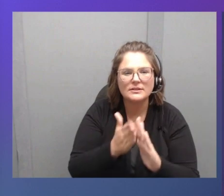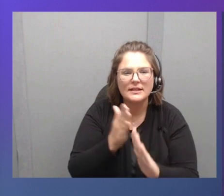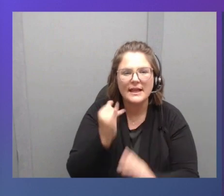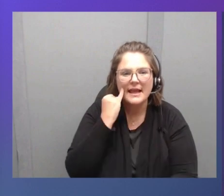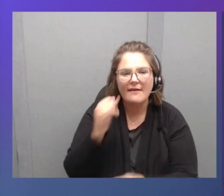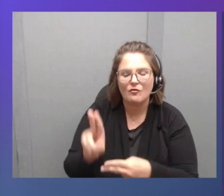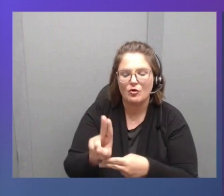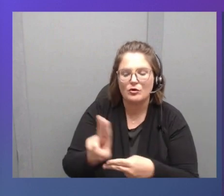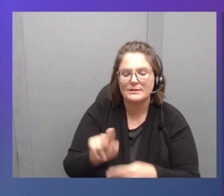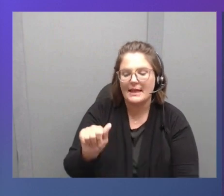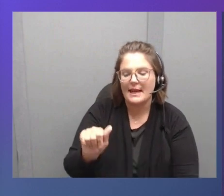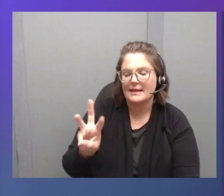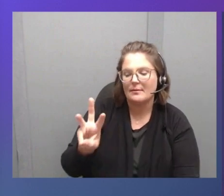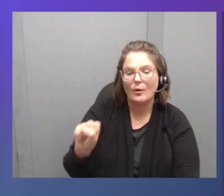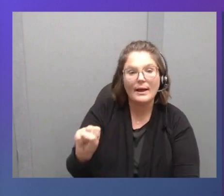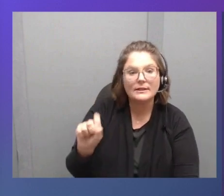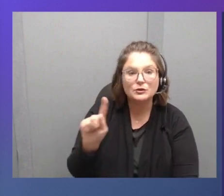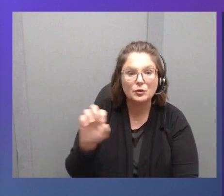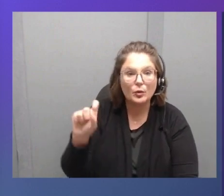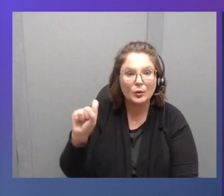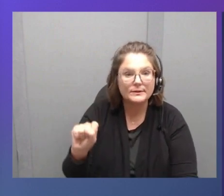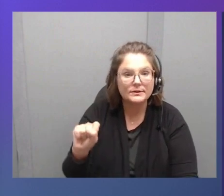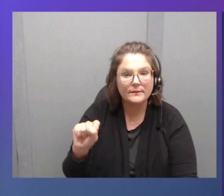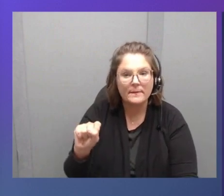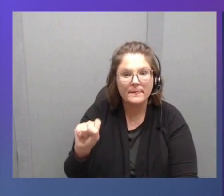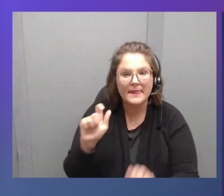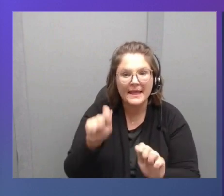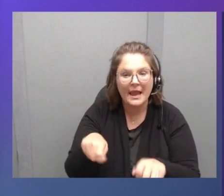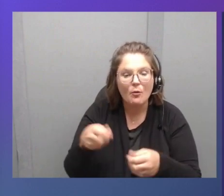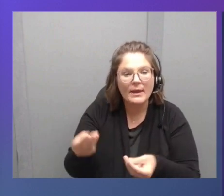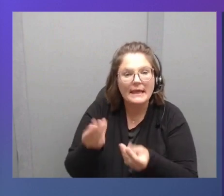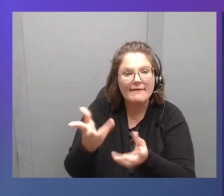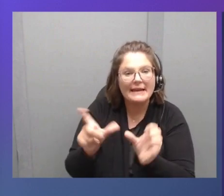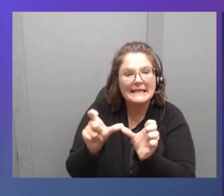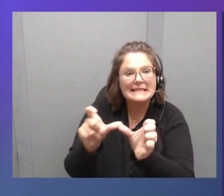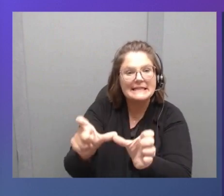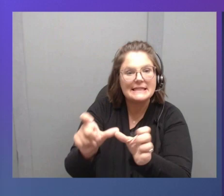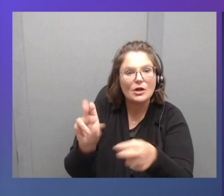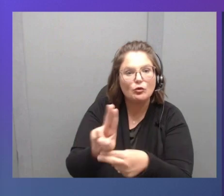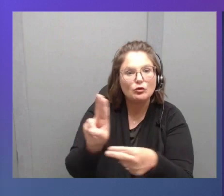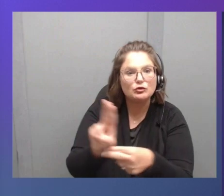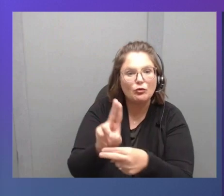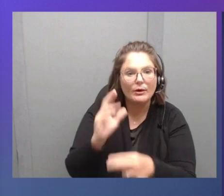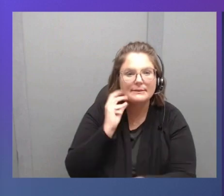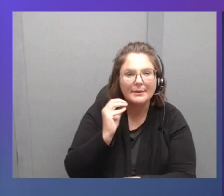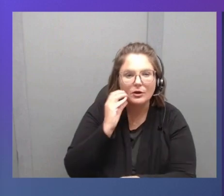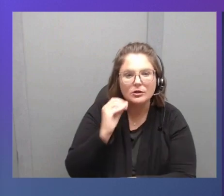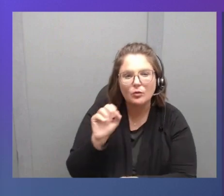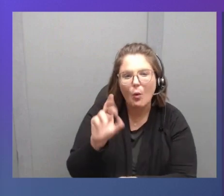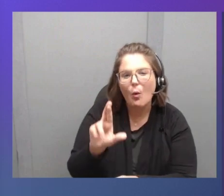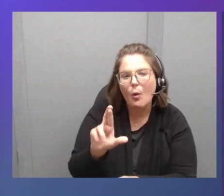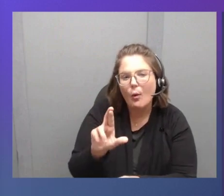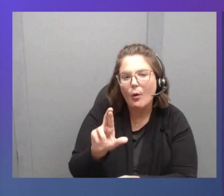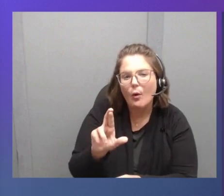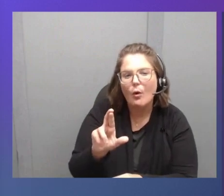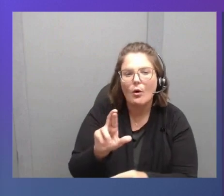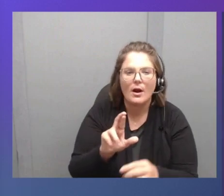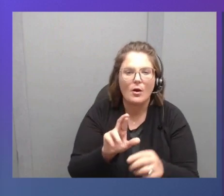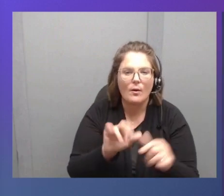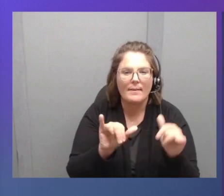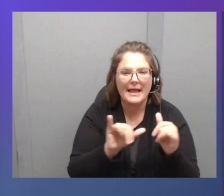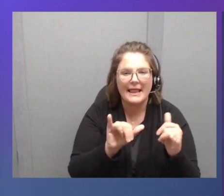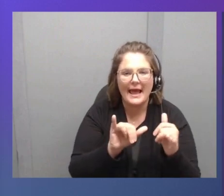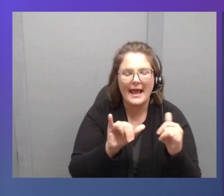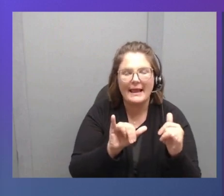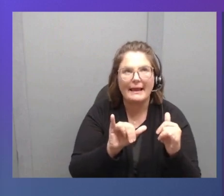tools. Can doing so give a consistent user experience, or is it just going to be like one of those, kind of like a corner case, almost like a